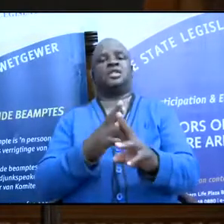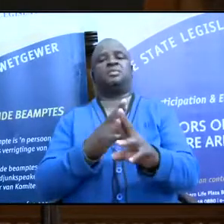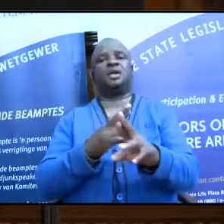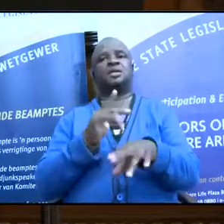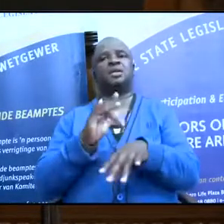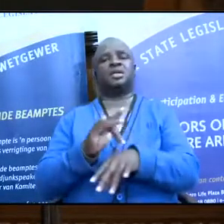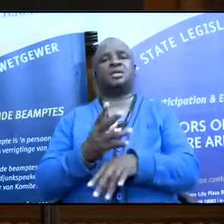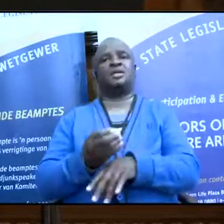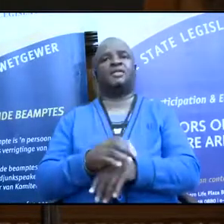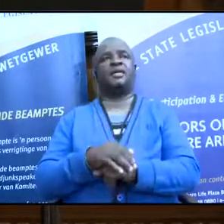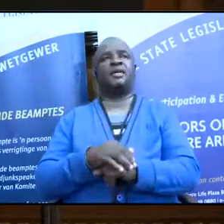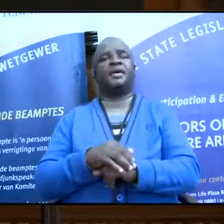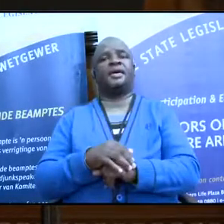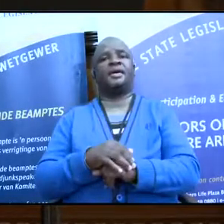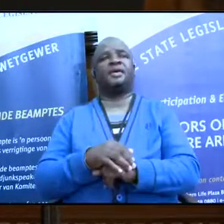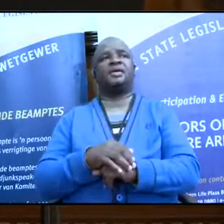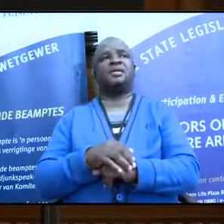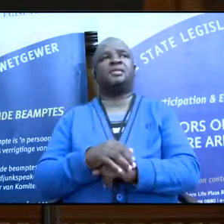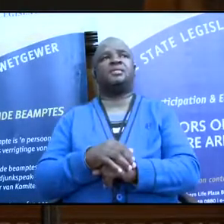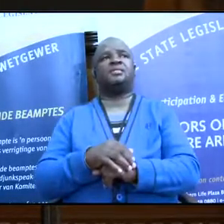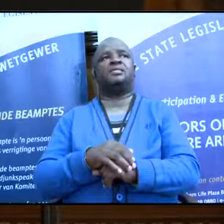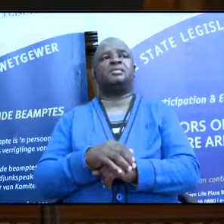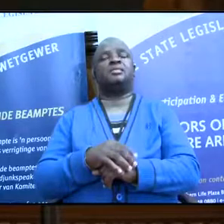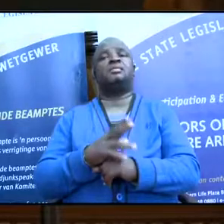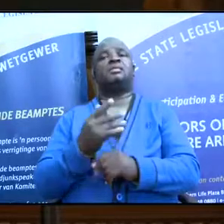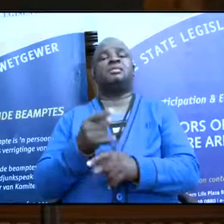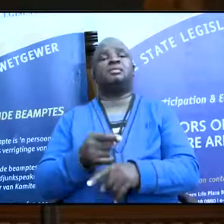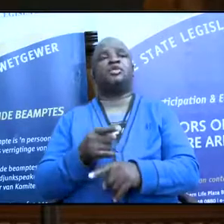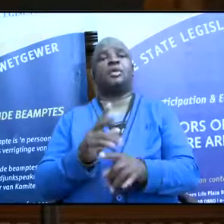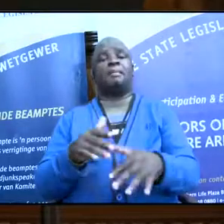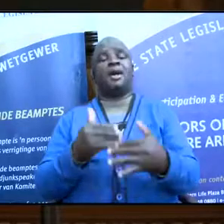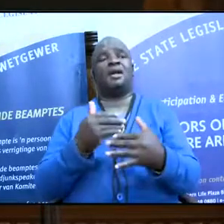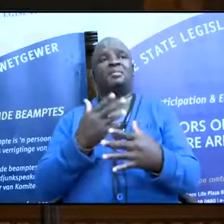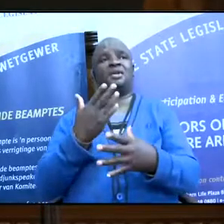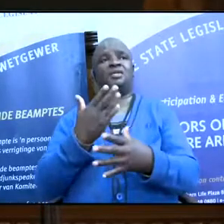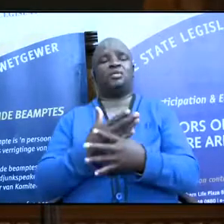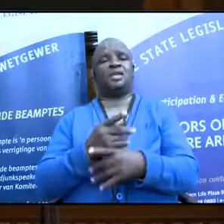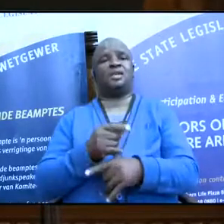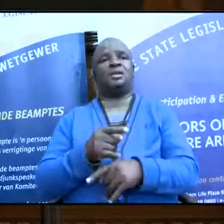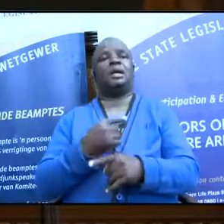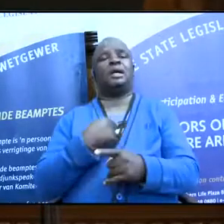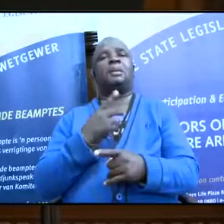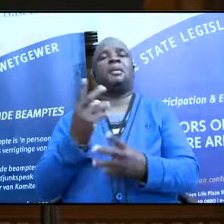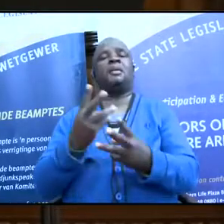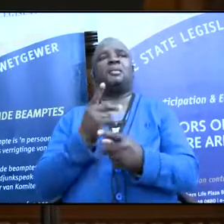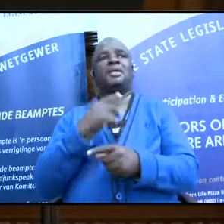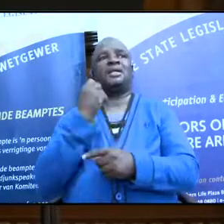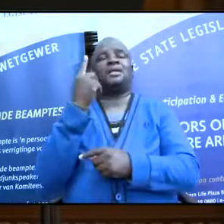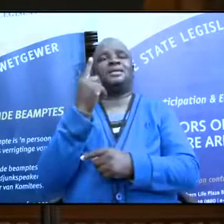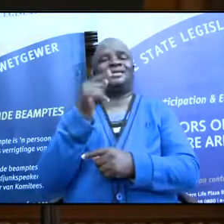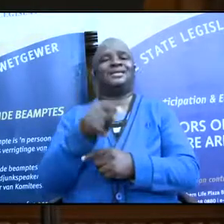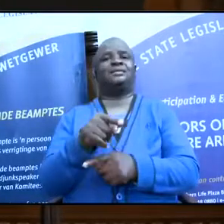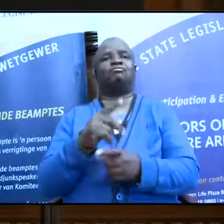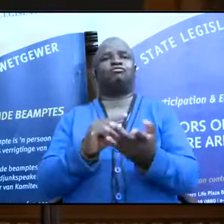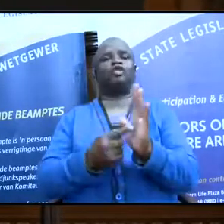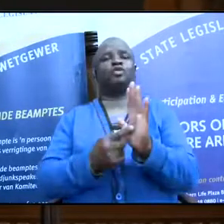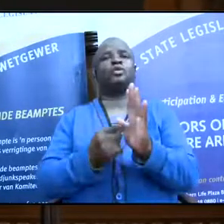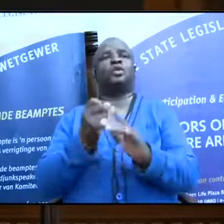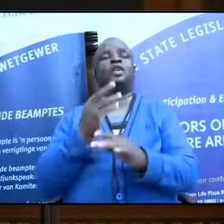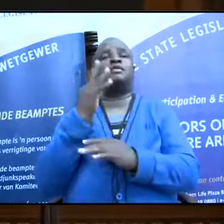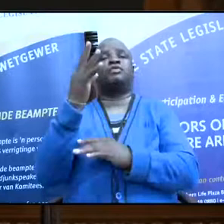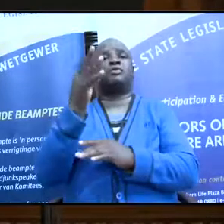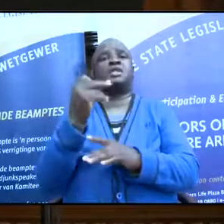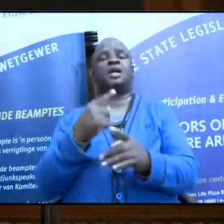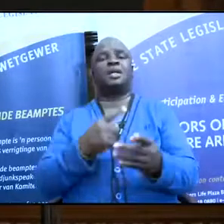this eventual realization of this inaugural workers parliament must be understood as a catalyst for future engagements